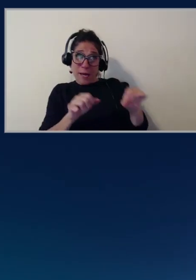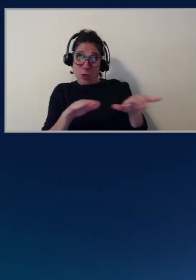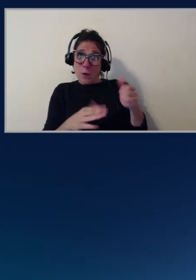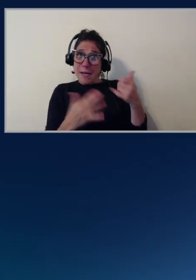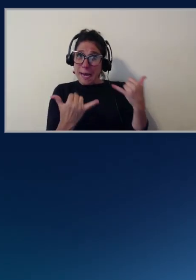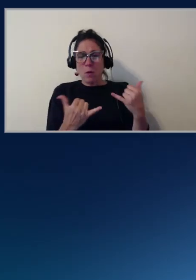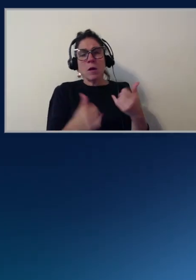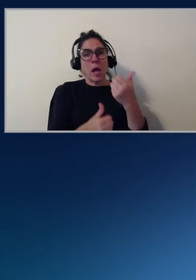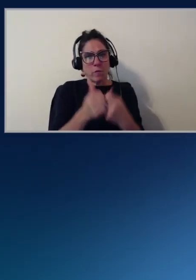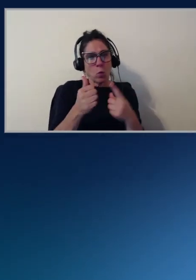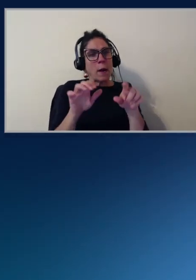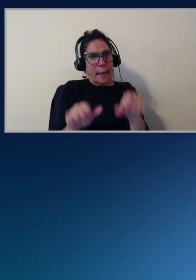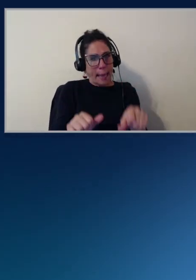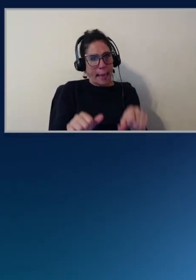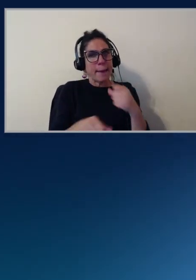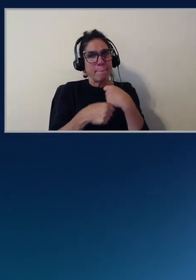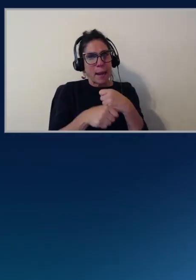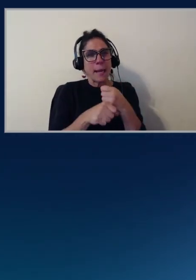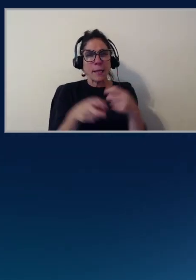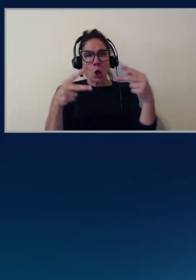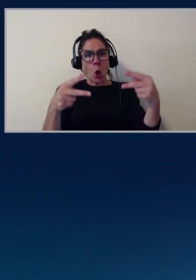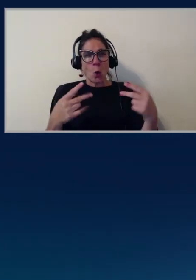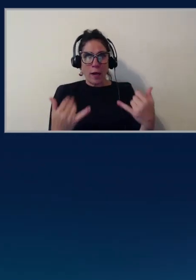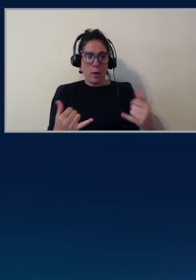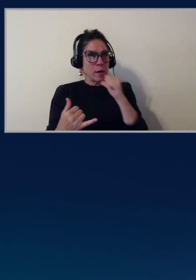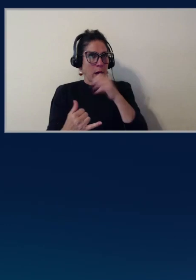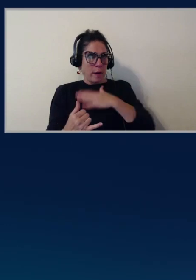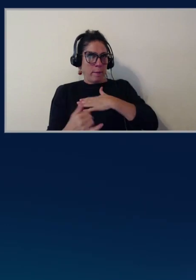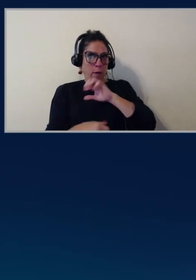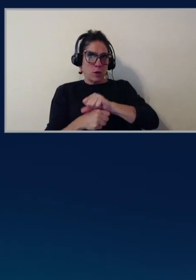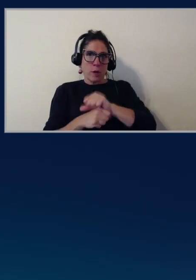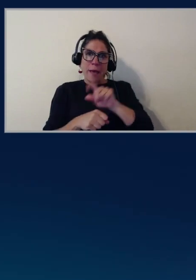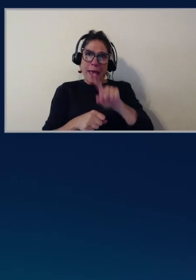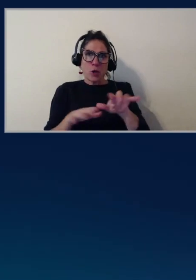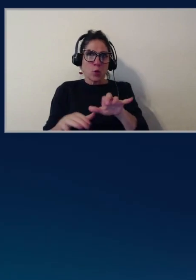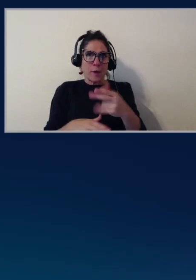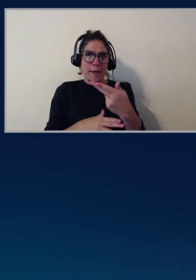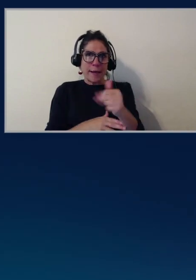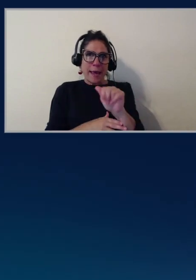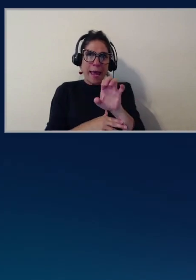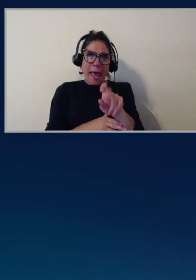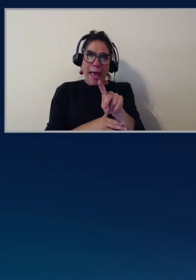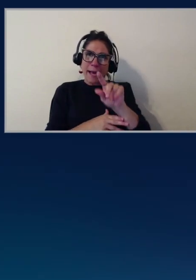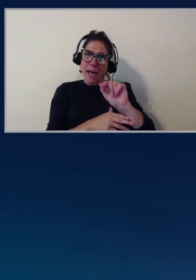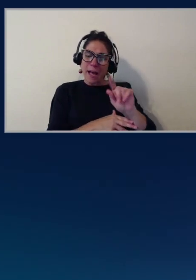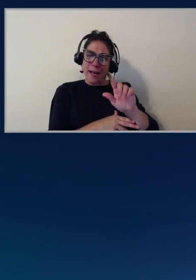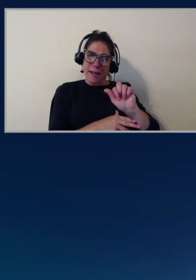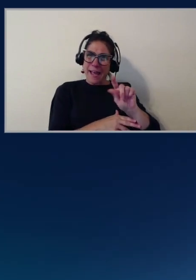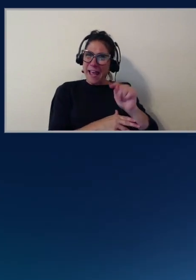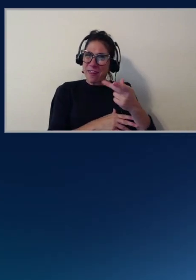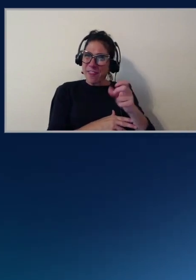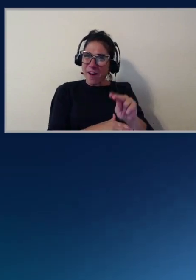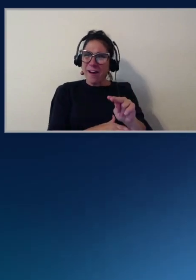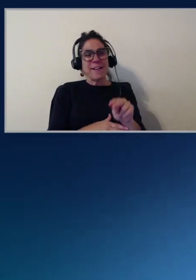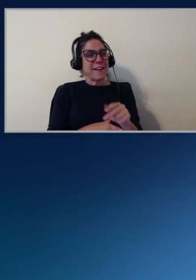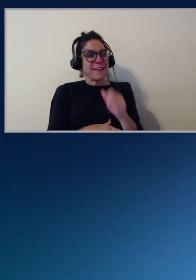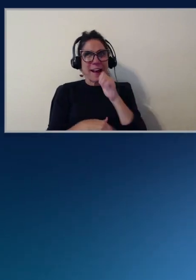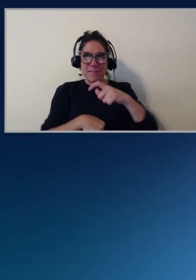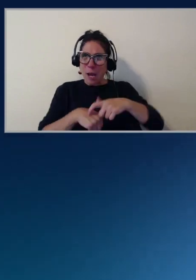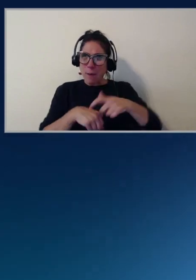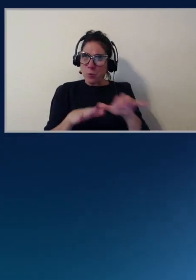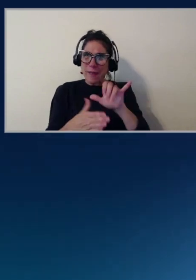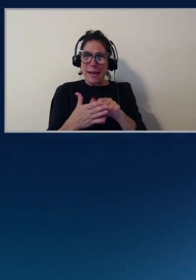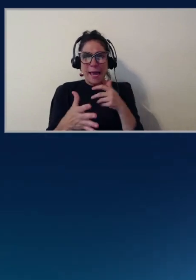Everybody can do it. Which that wasn't my main job. I had to do it in a hackathon, right? So I didn't have the time to do it anyways. So this is such